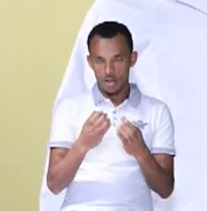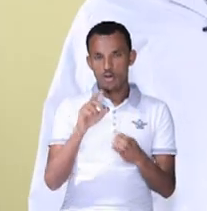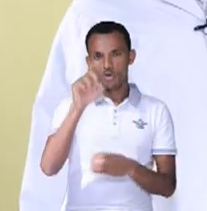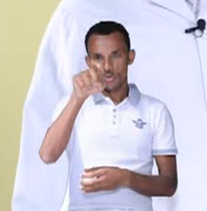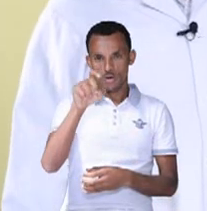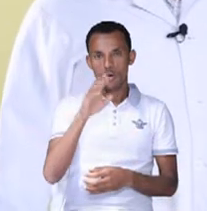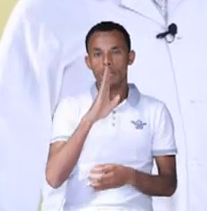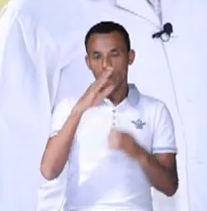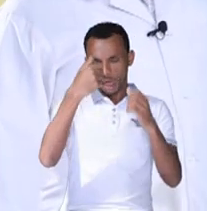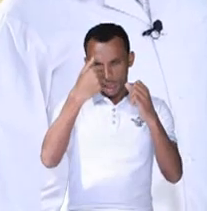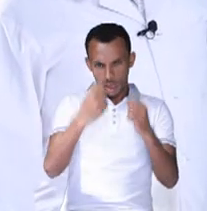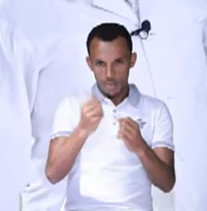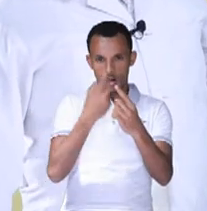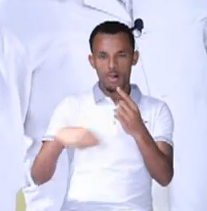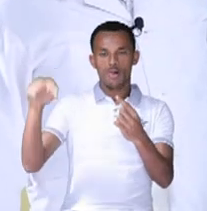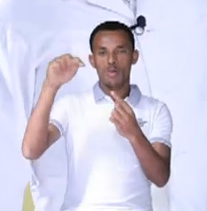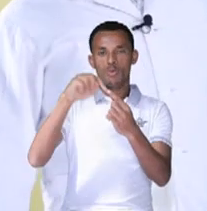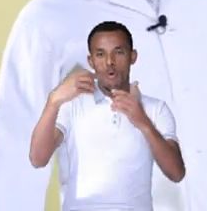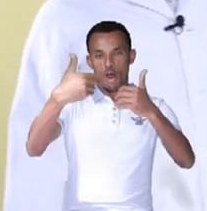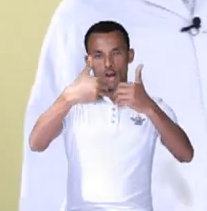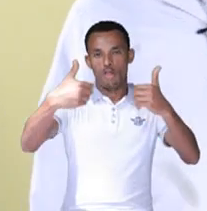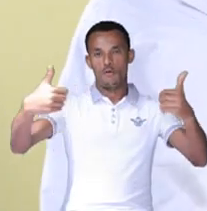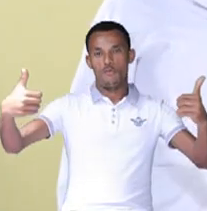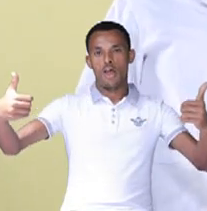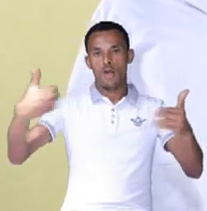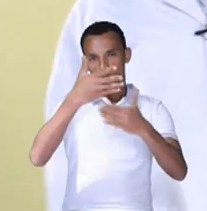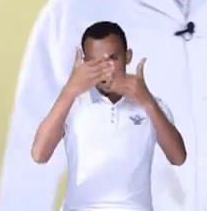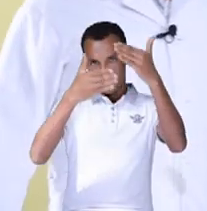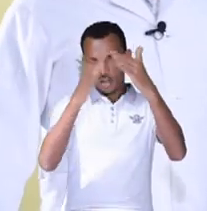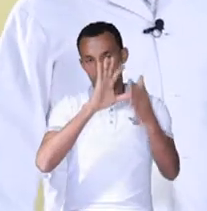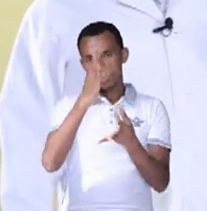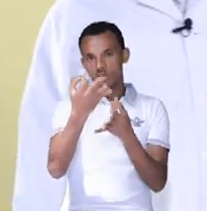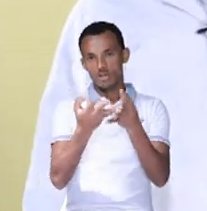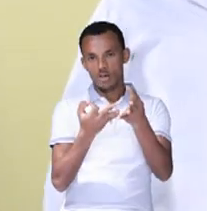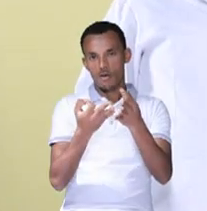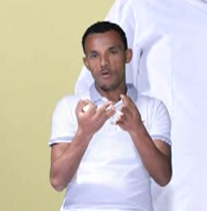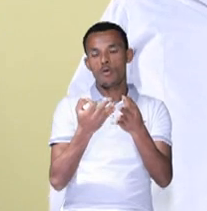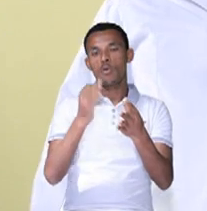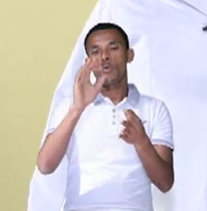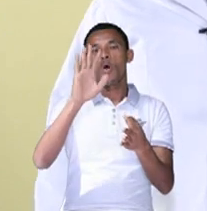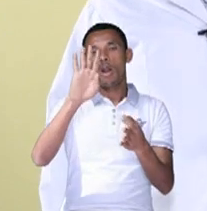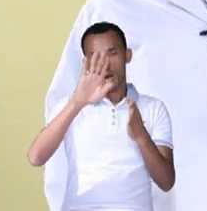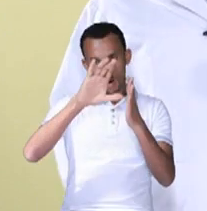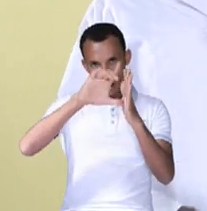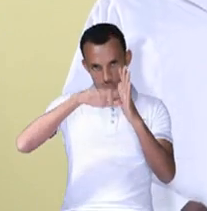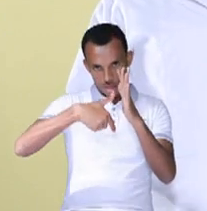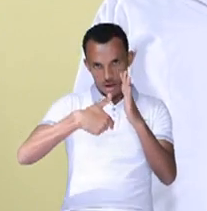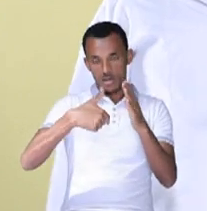should be able to identify, construct and describe quadrilaterals such as